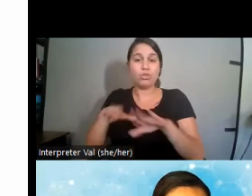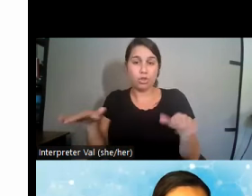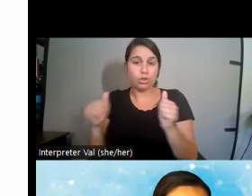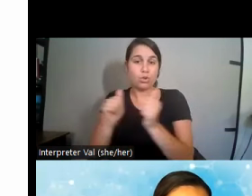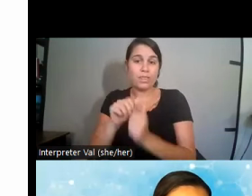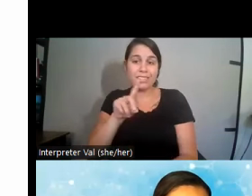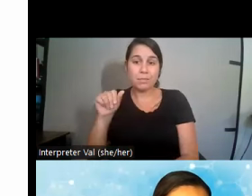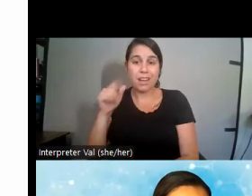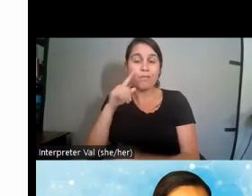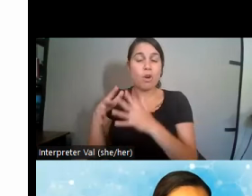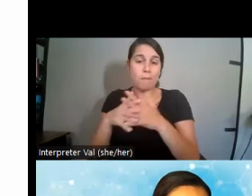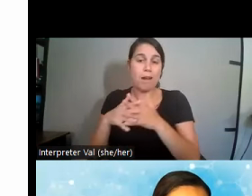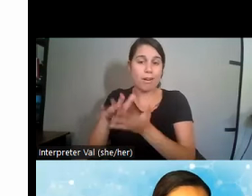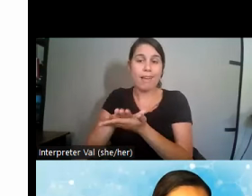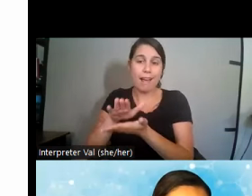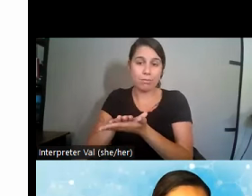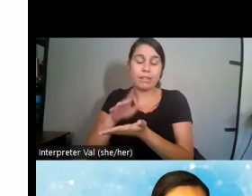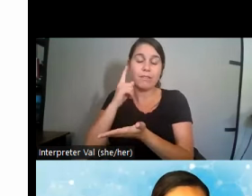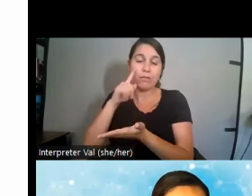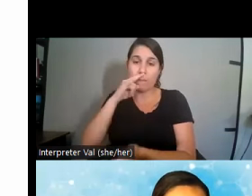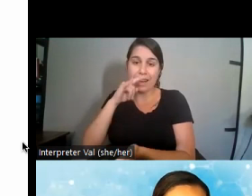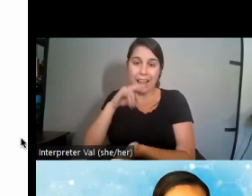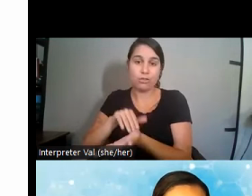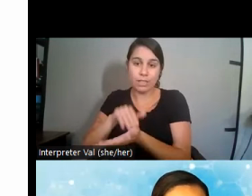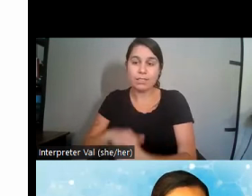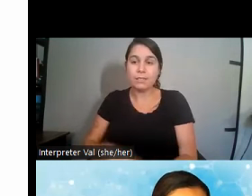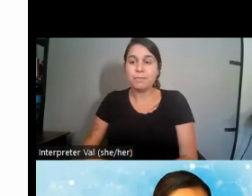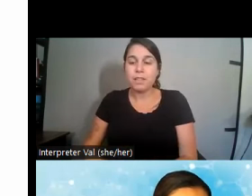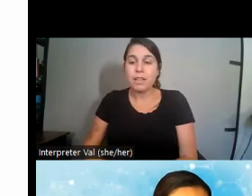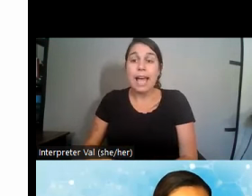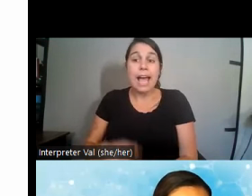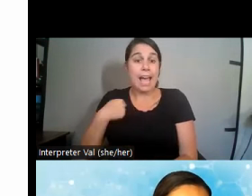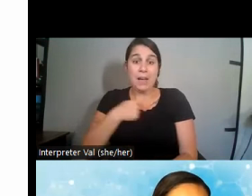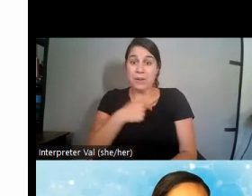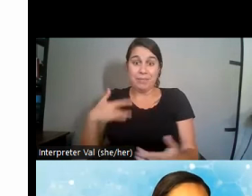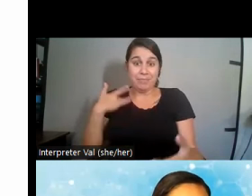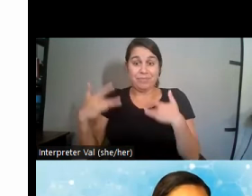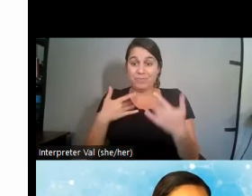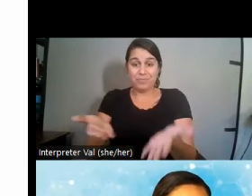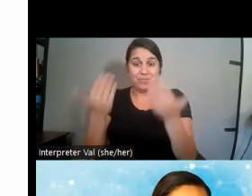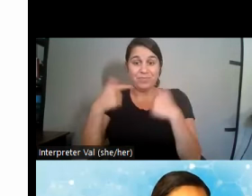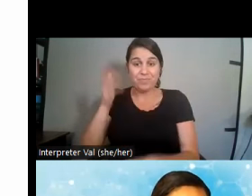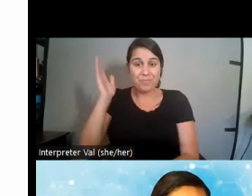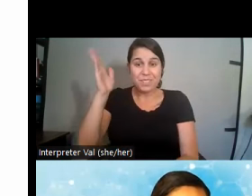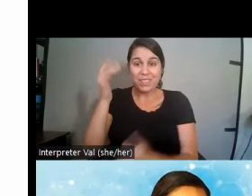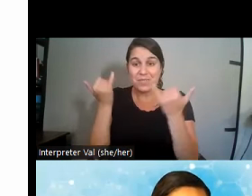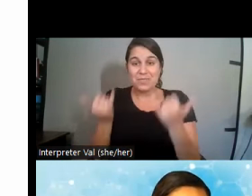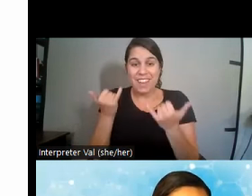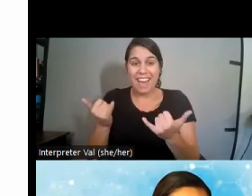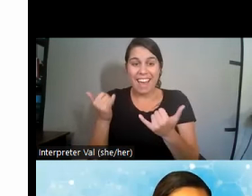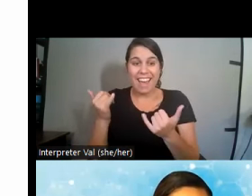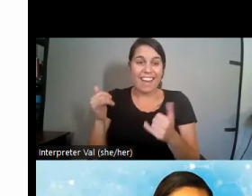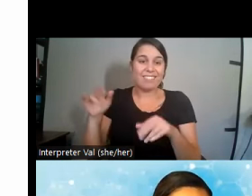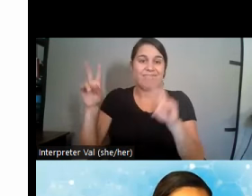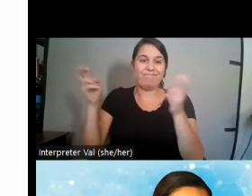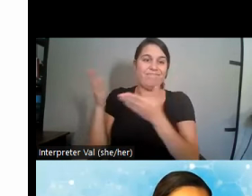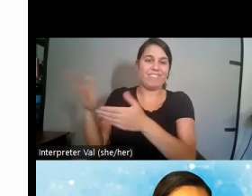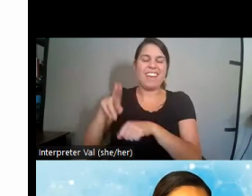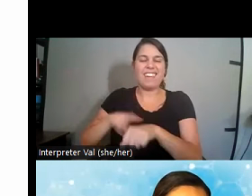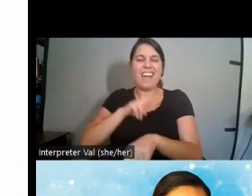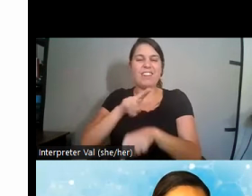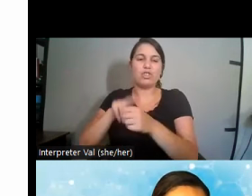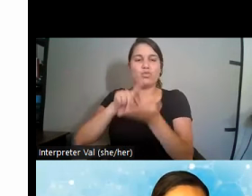for the American Academy of Pediatrics. And we are so excited to hear from him today as he presents on the National Research Agenda